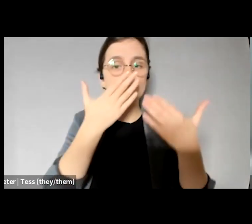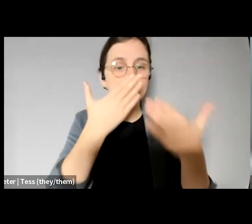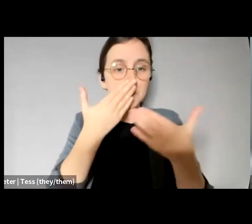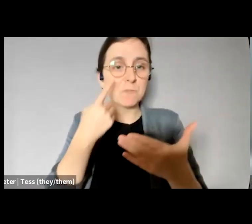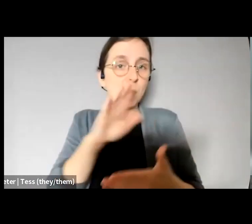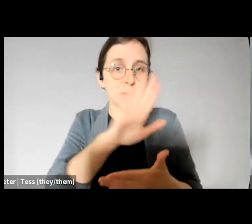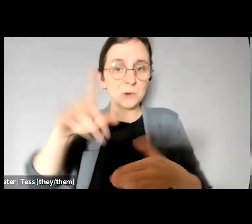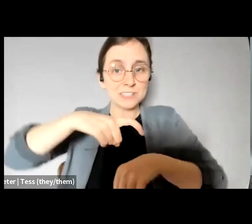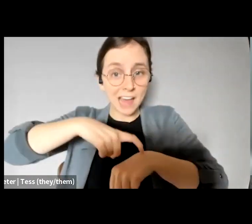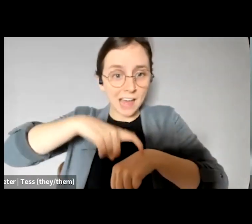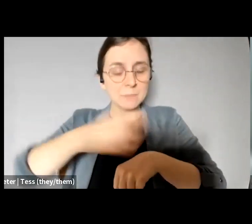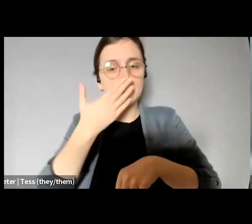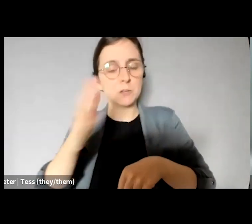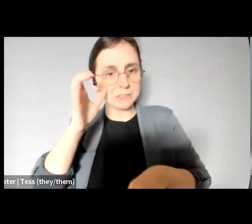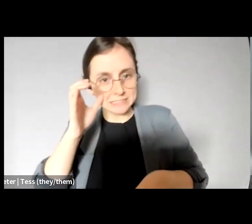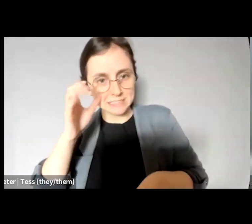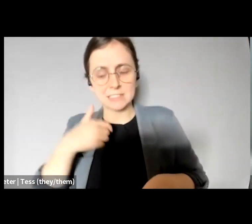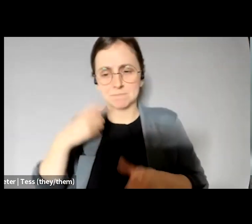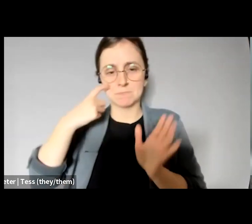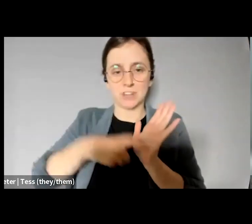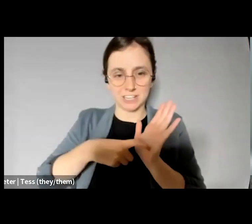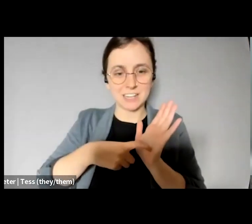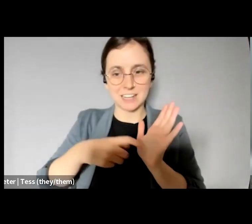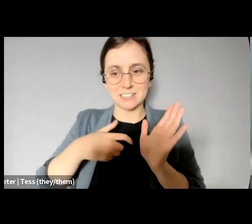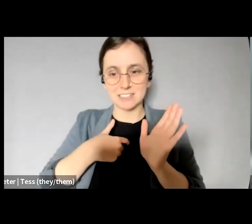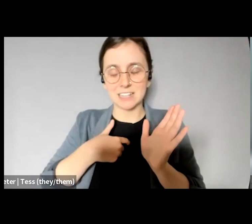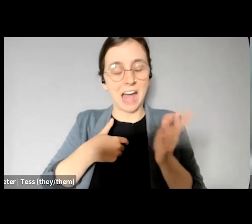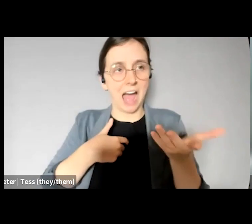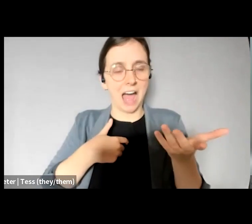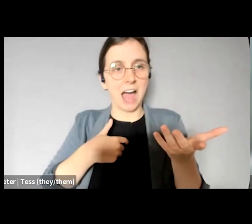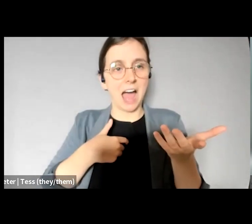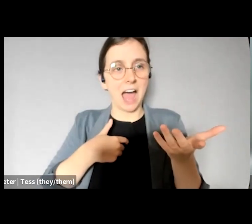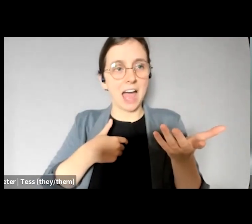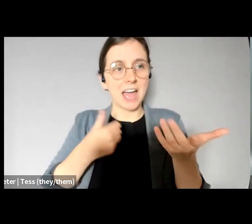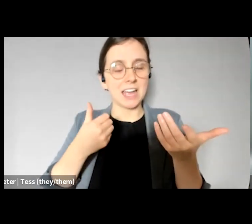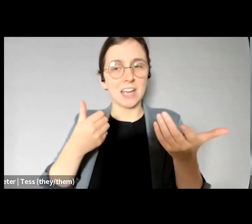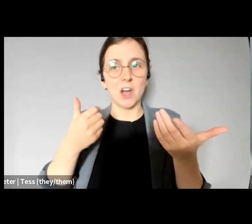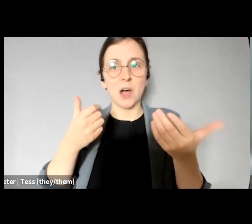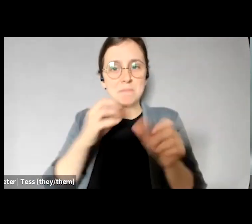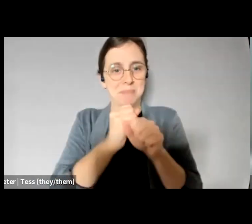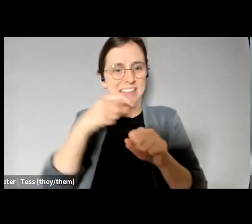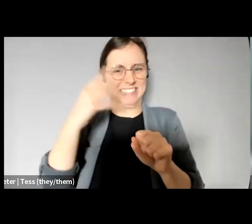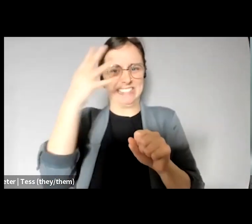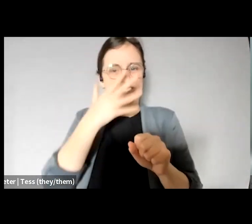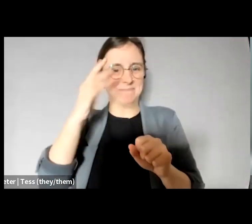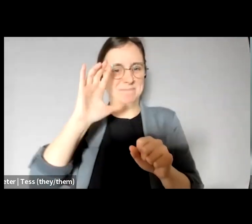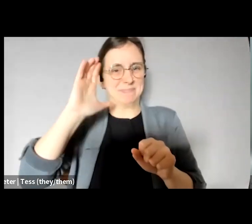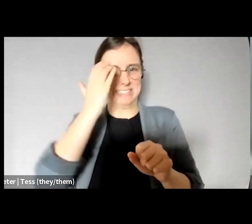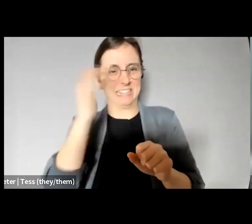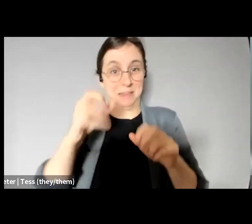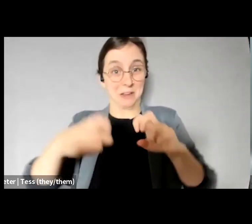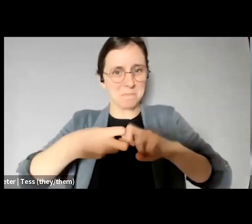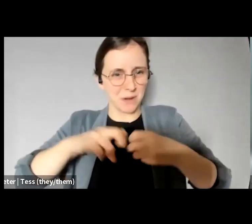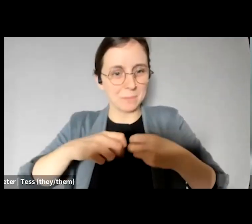time and listening. I recognize that I've essentially problematized this. I've tried to present a number of different